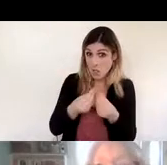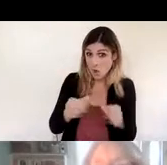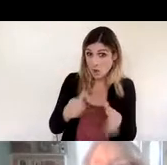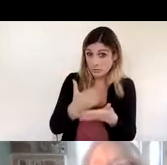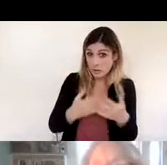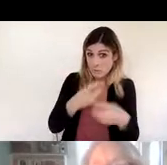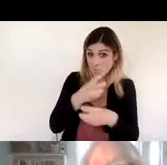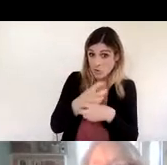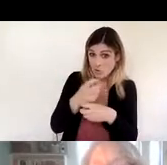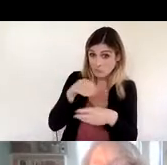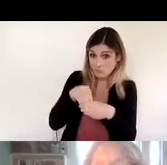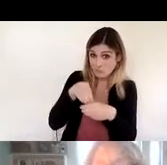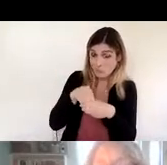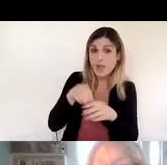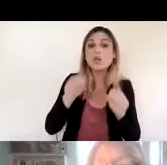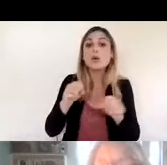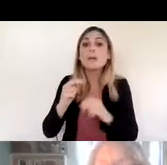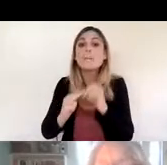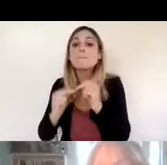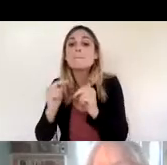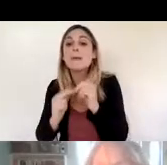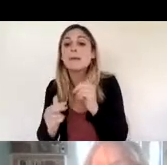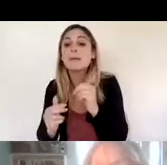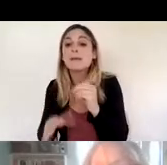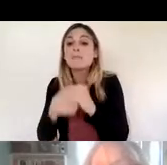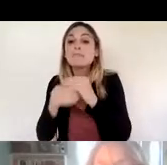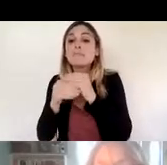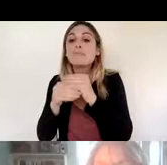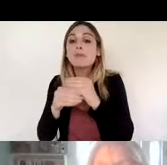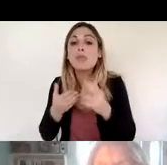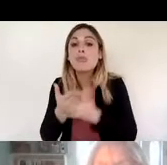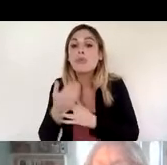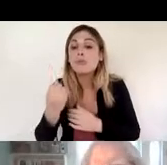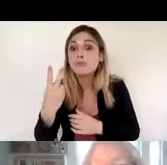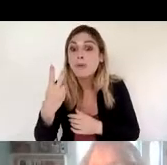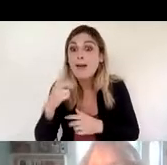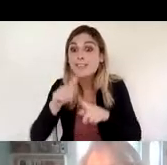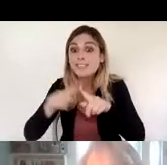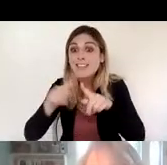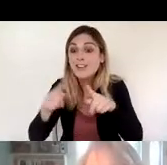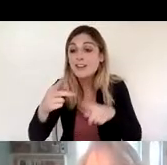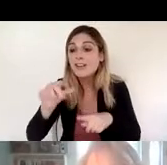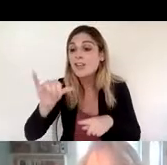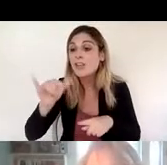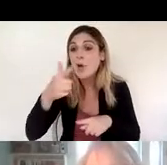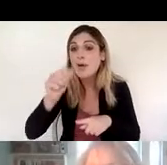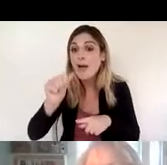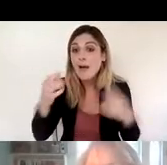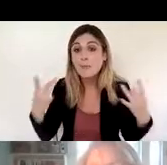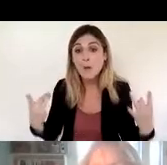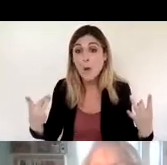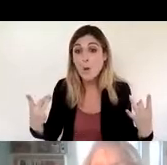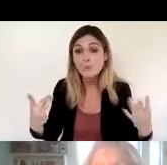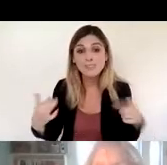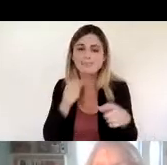to rebuild some of that bone through doing 12 specific yoga poses. There's not a lot of research on this. As I said, this